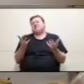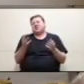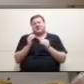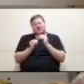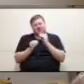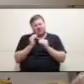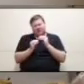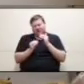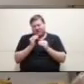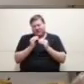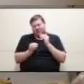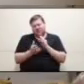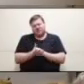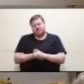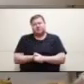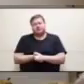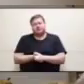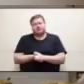for all.